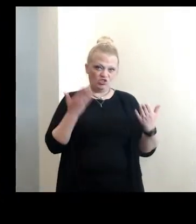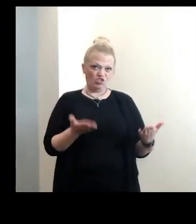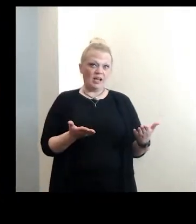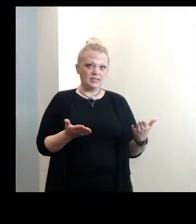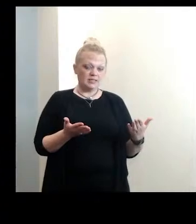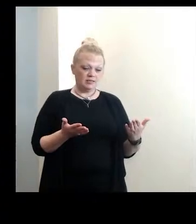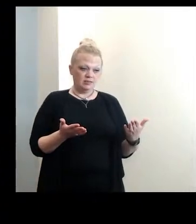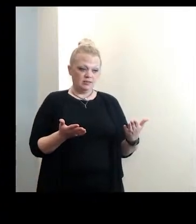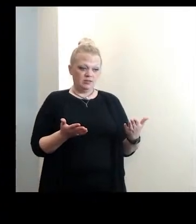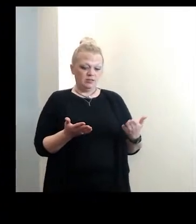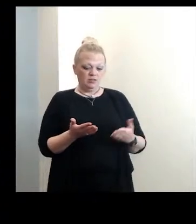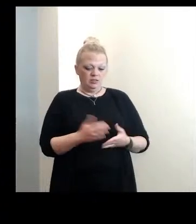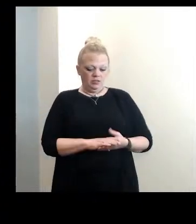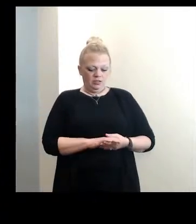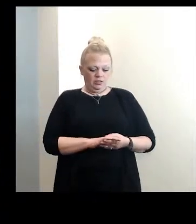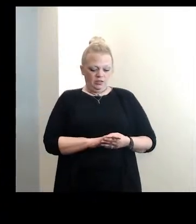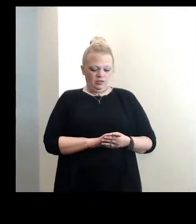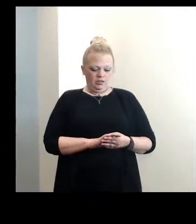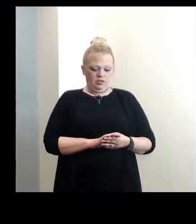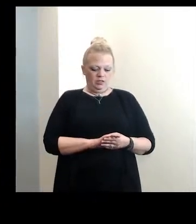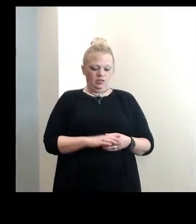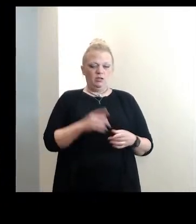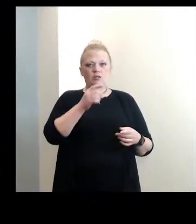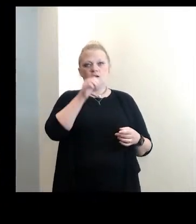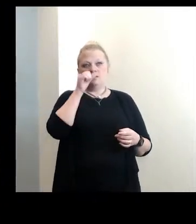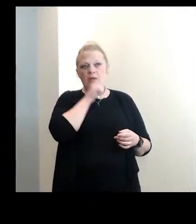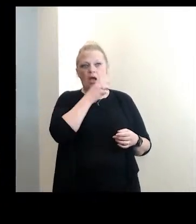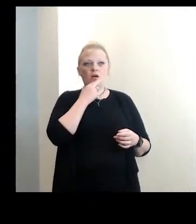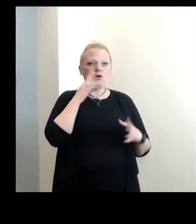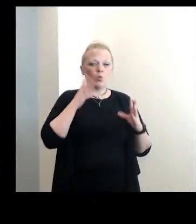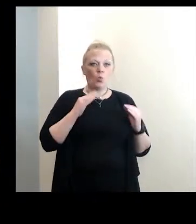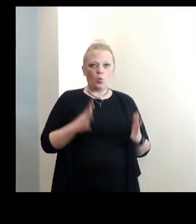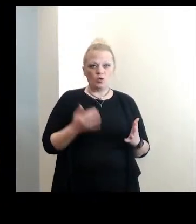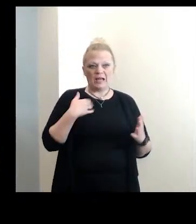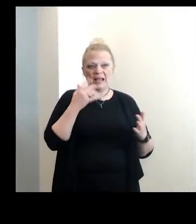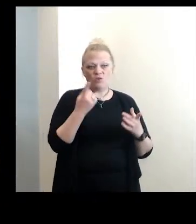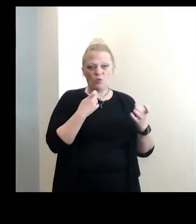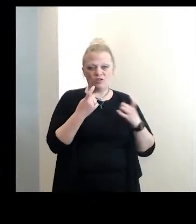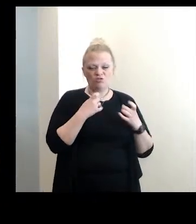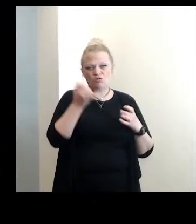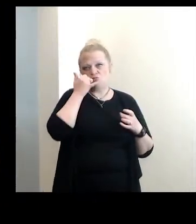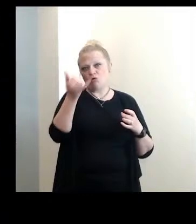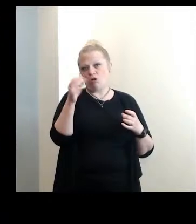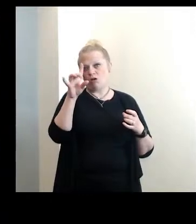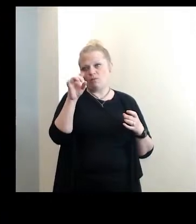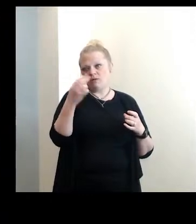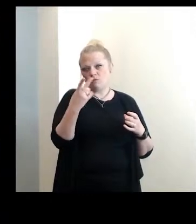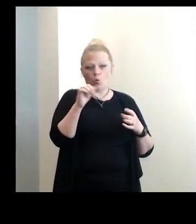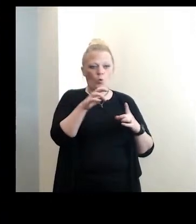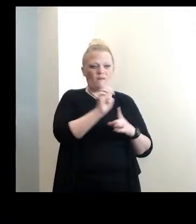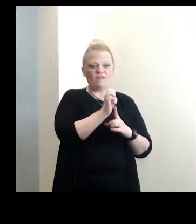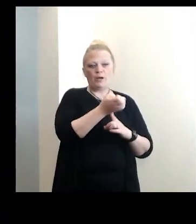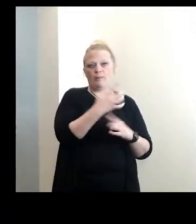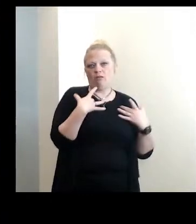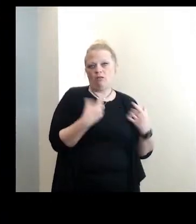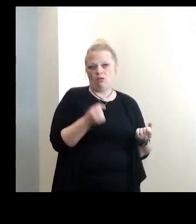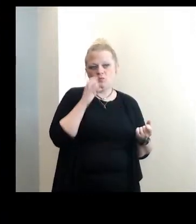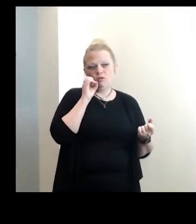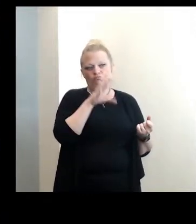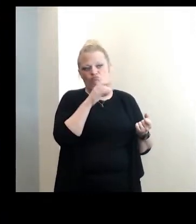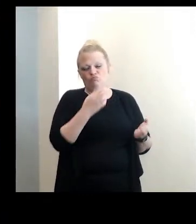if the restaurateurs, bar owners have a question, they should contact our Department of Health, Environmental Health Division. We can give them